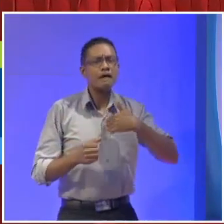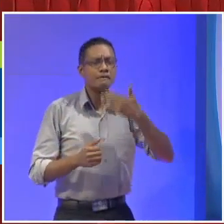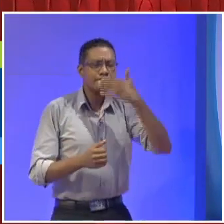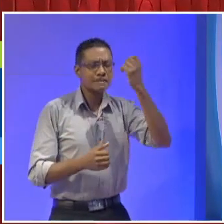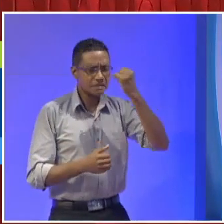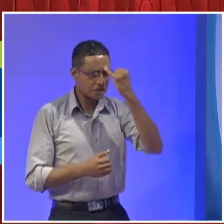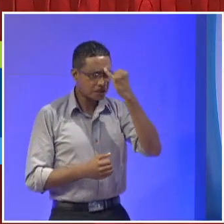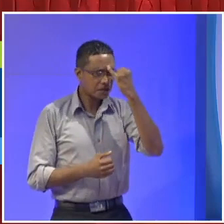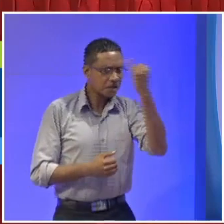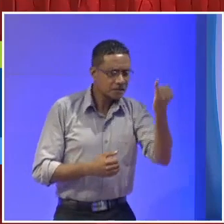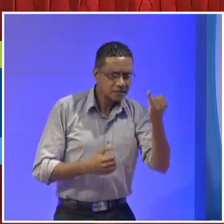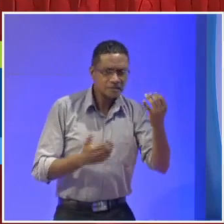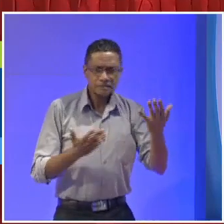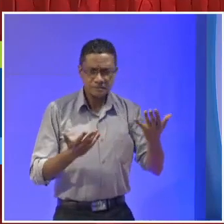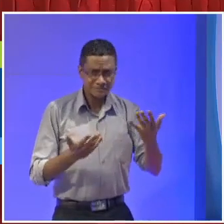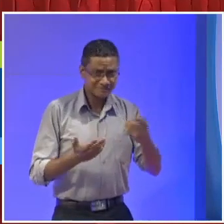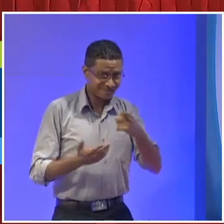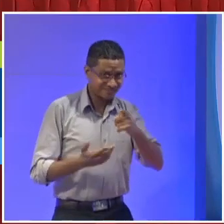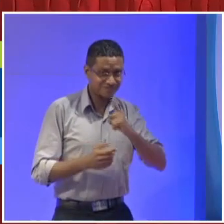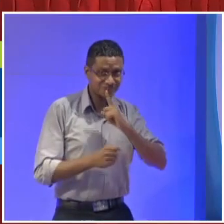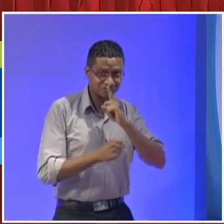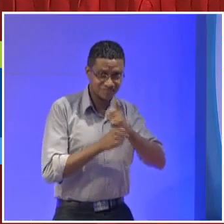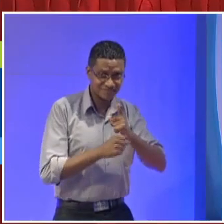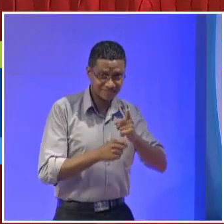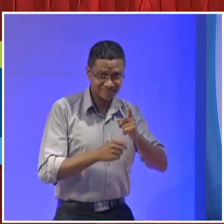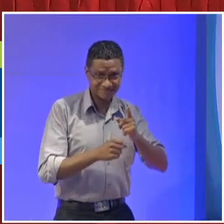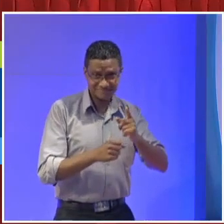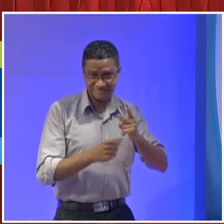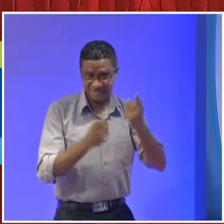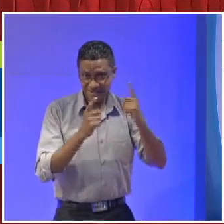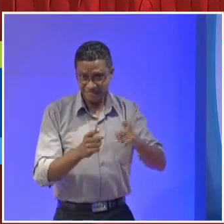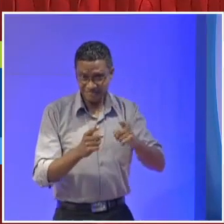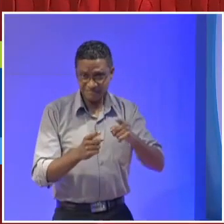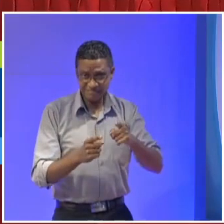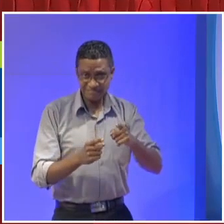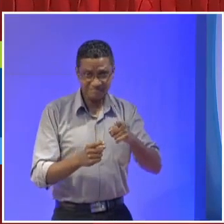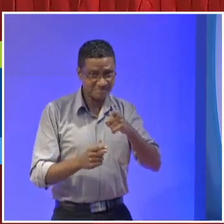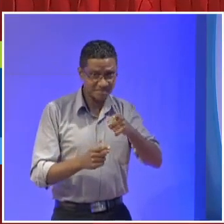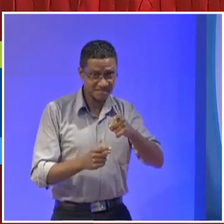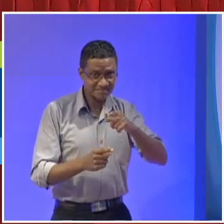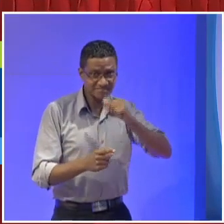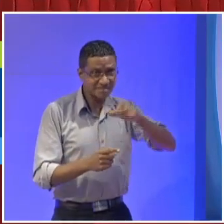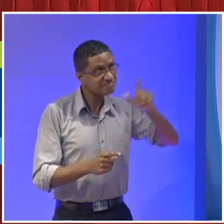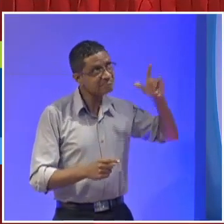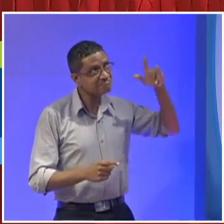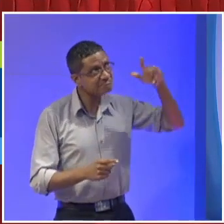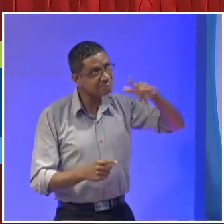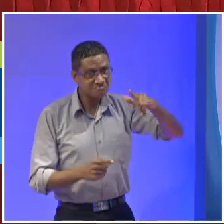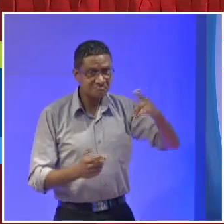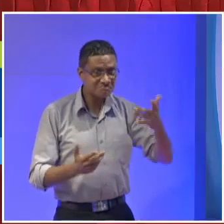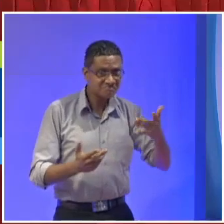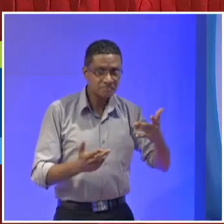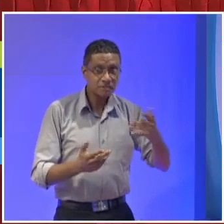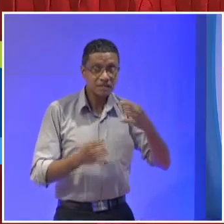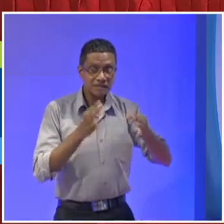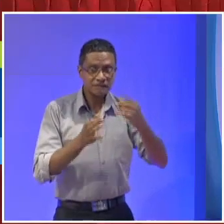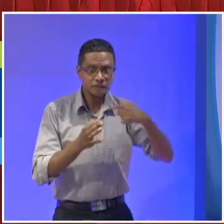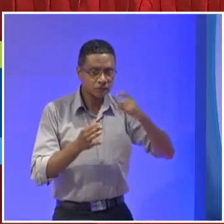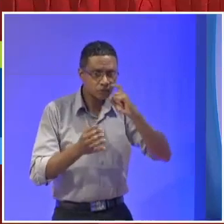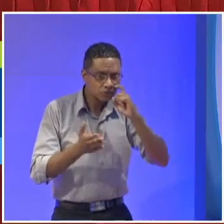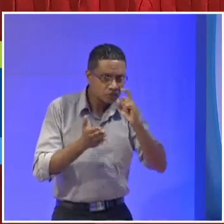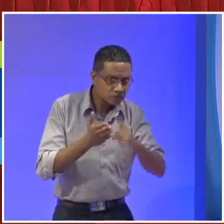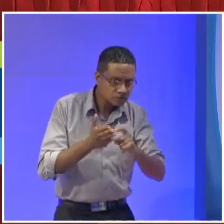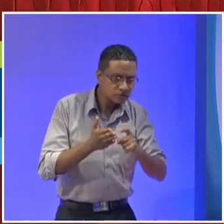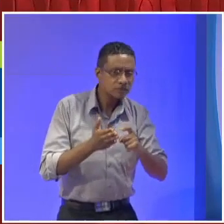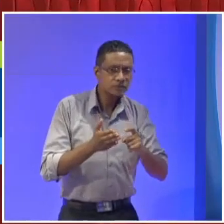if they are self-limiting. Because what we do attempt to do when we discover any chain of that nature is we attempt to reach out and sort